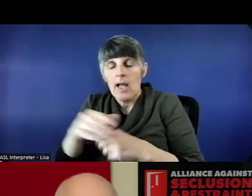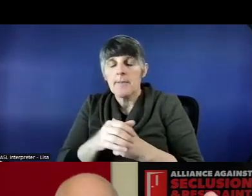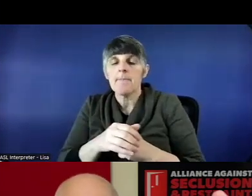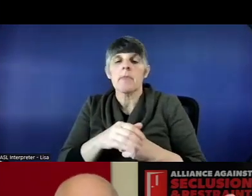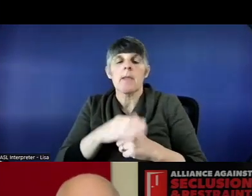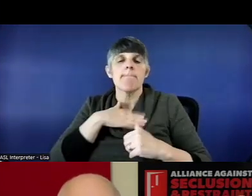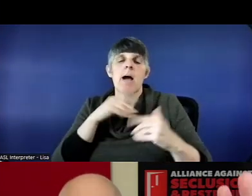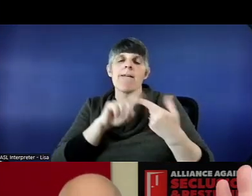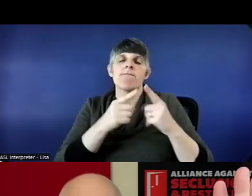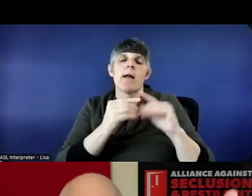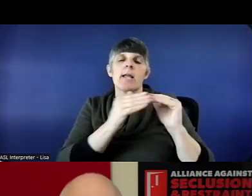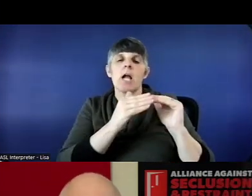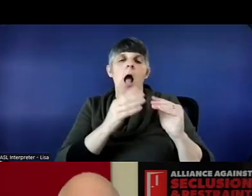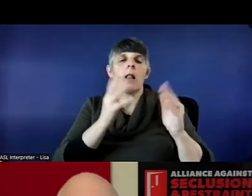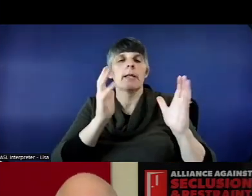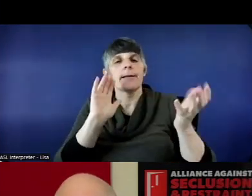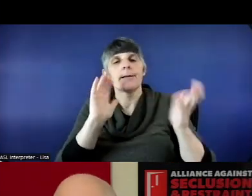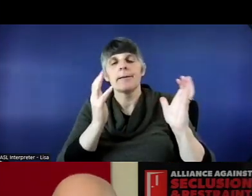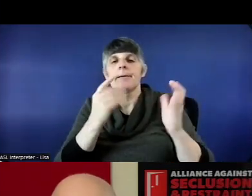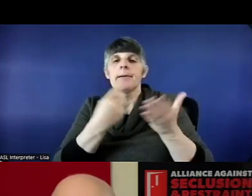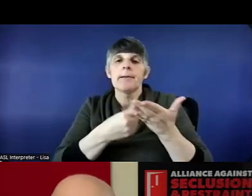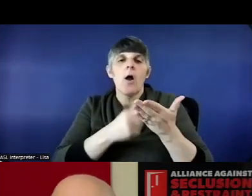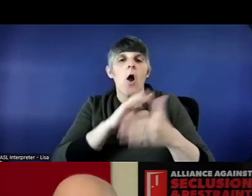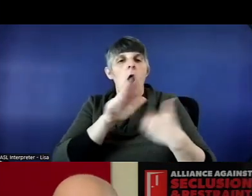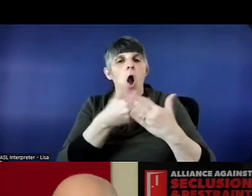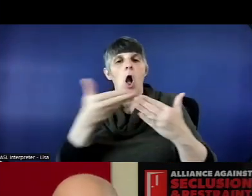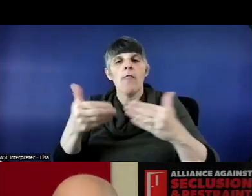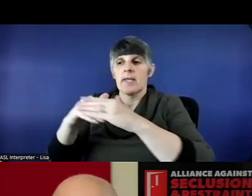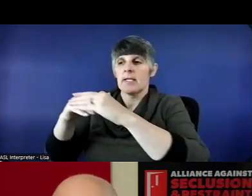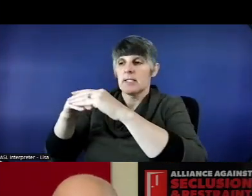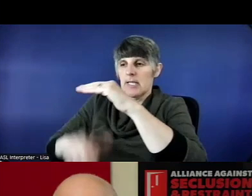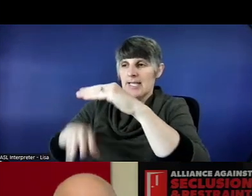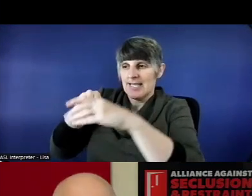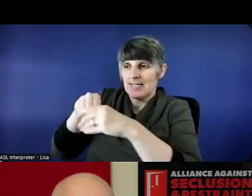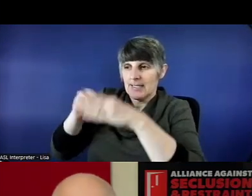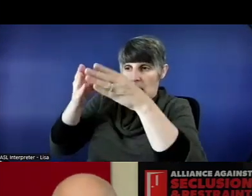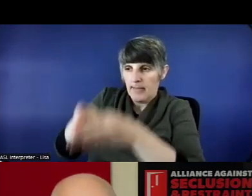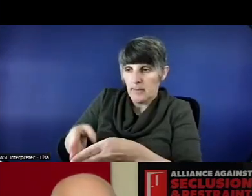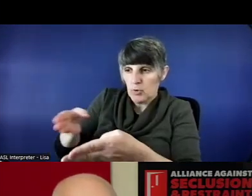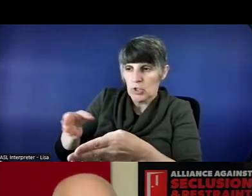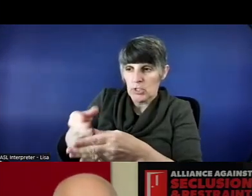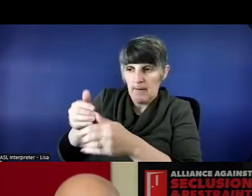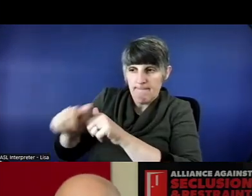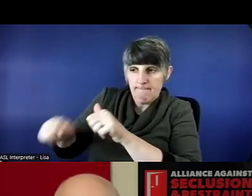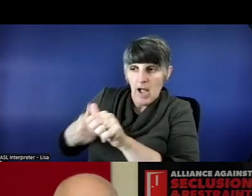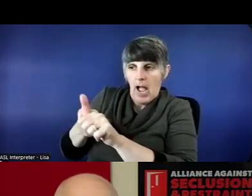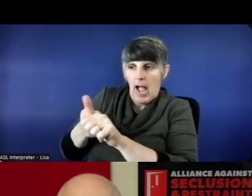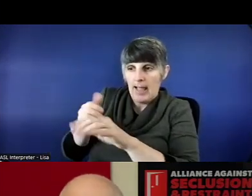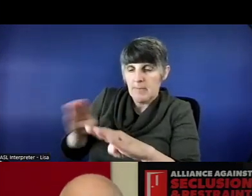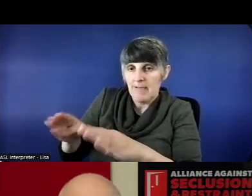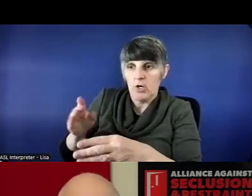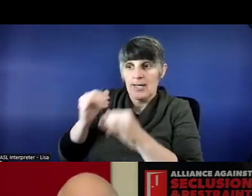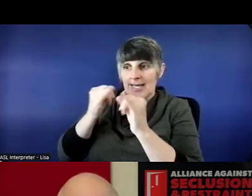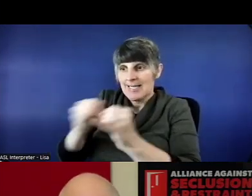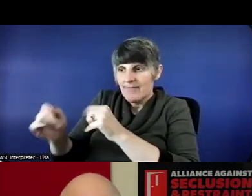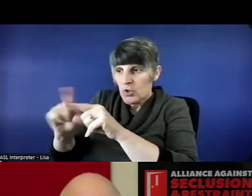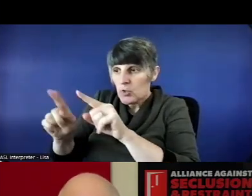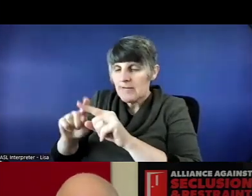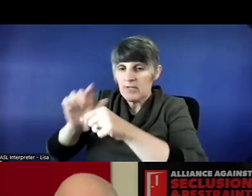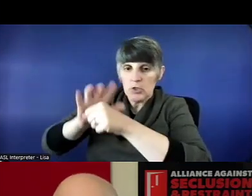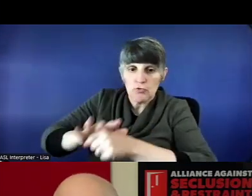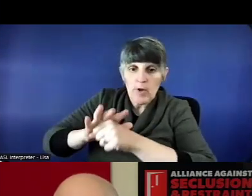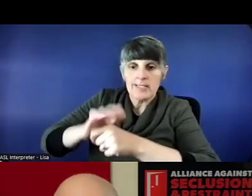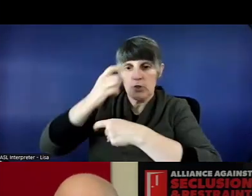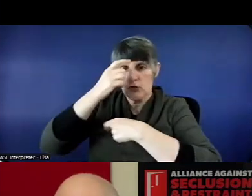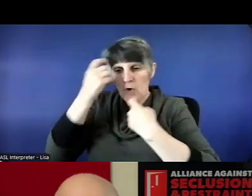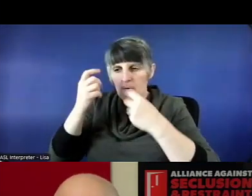this great analogy talking about all the things that are underneath the behavior, individual differences, stressors, trauma.